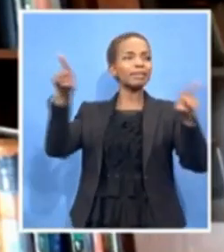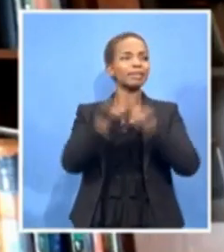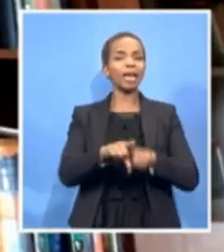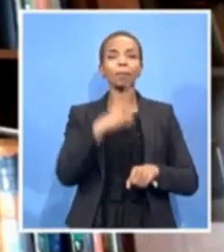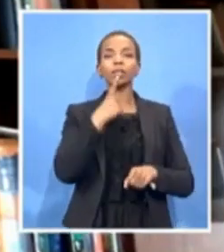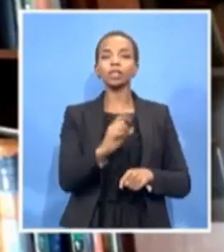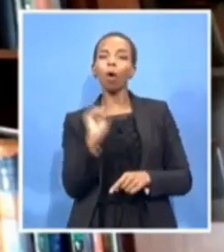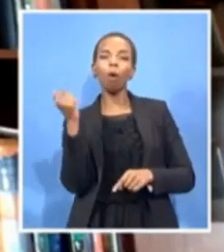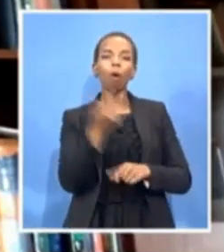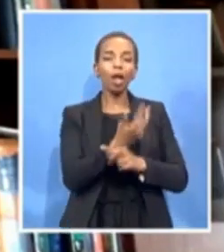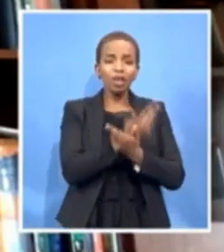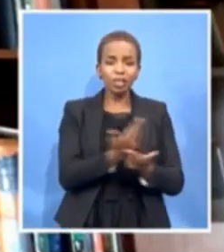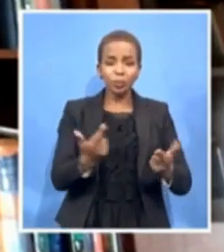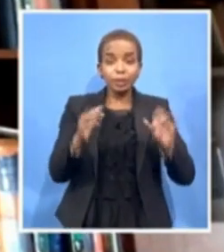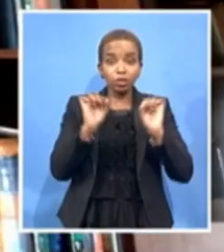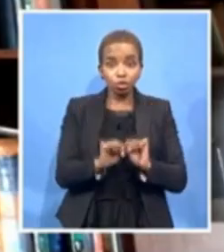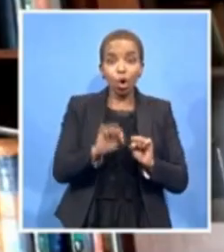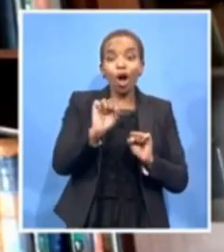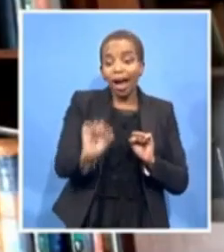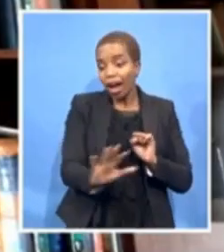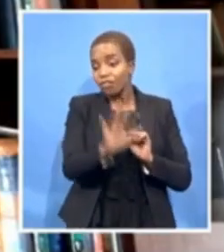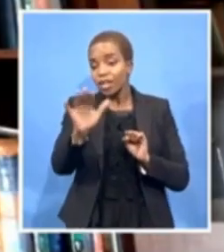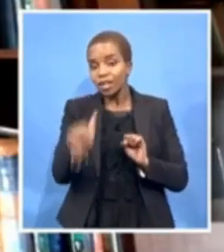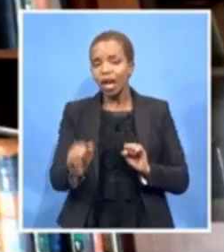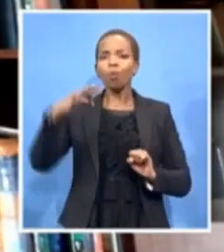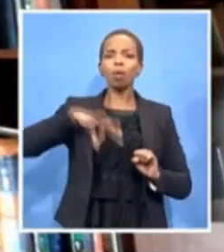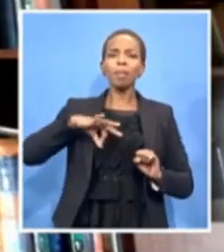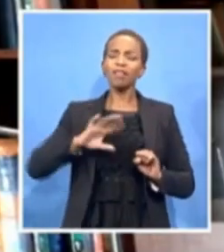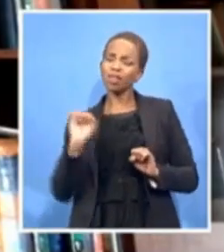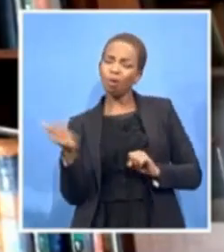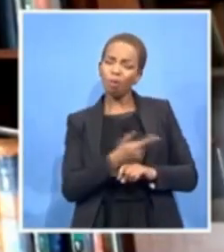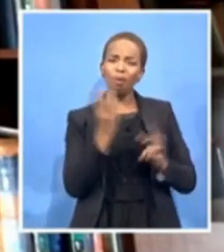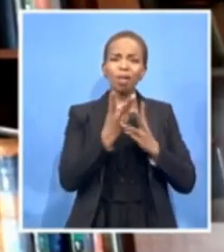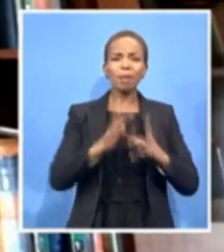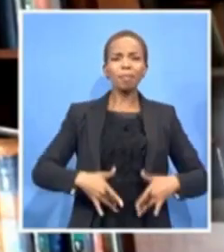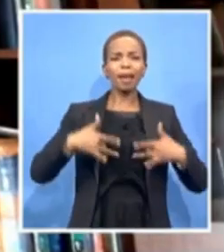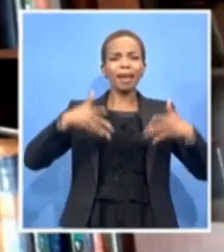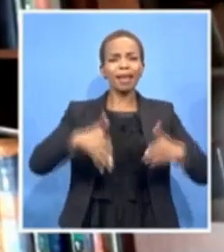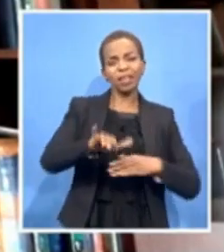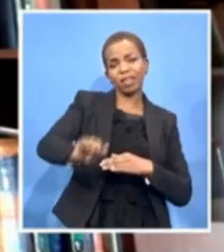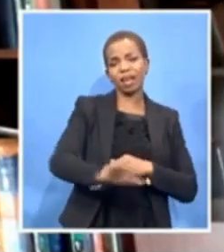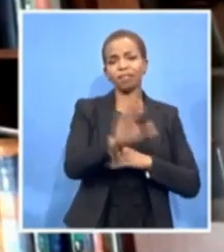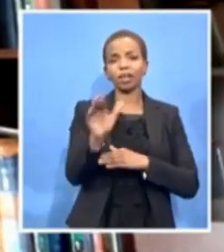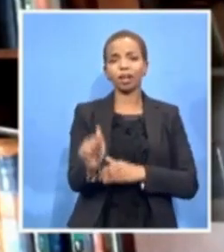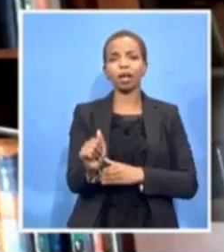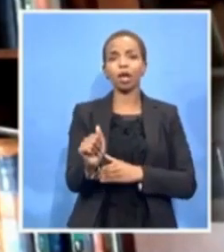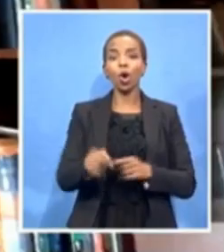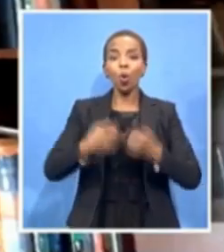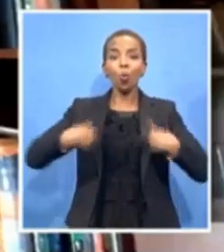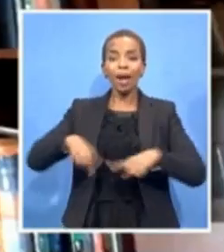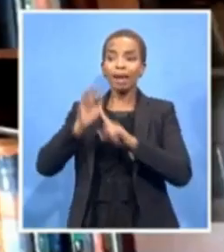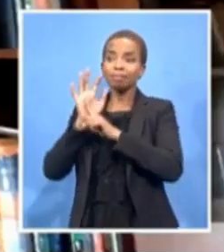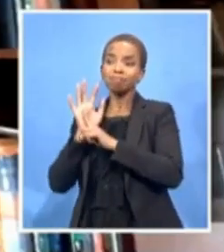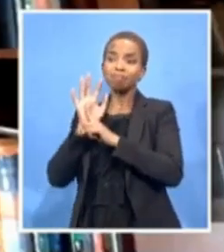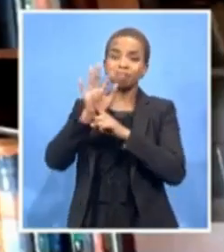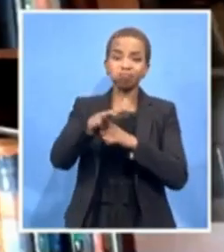Africa, a spirit which says that we shall not discriminate amongst ourselves, a spirit